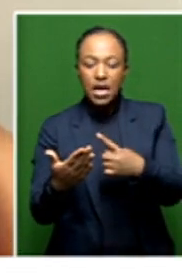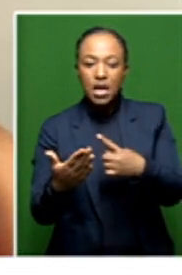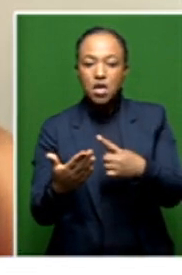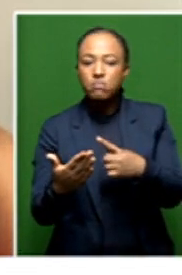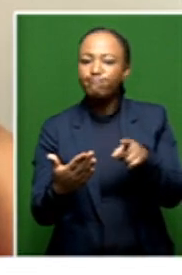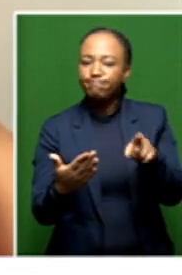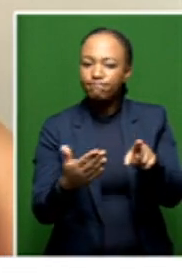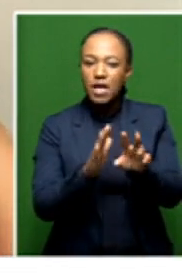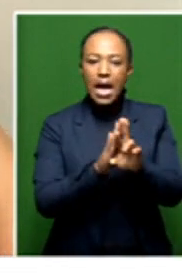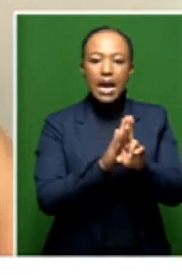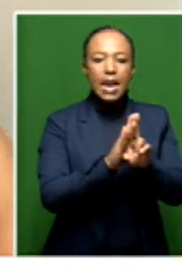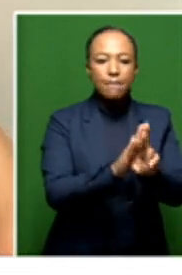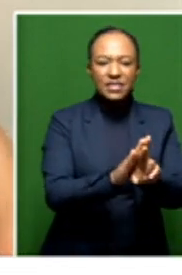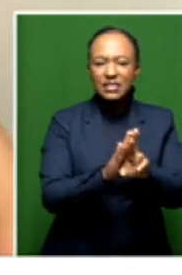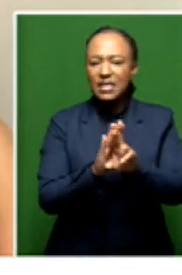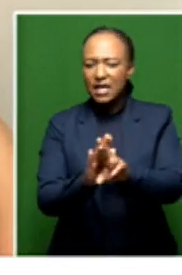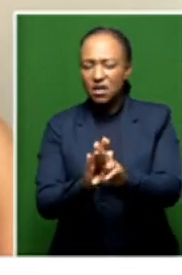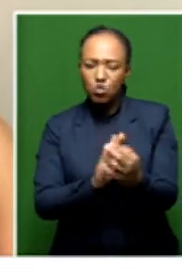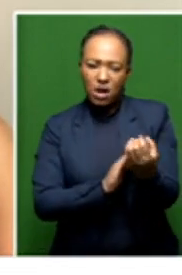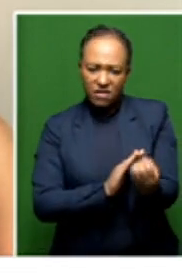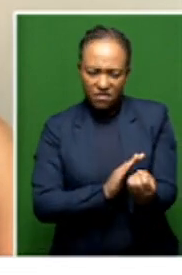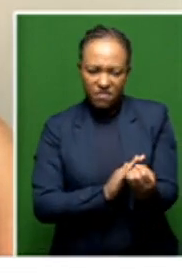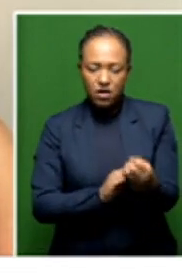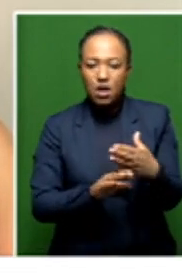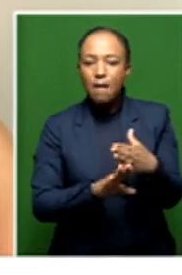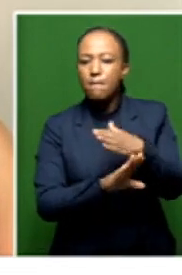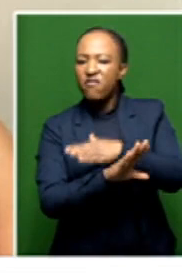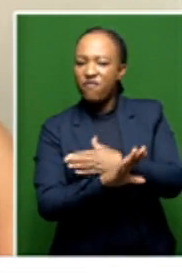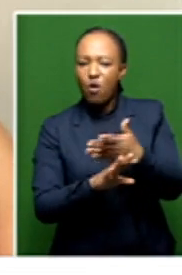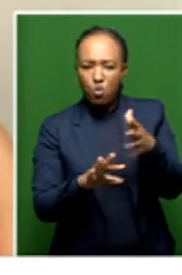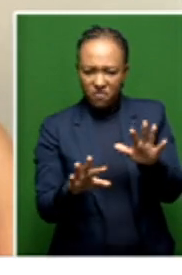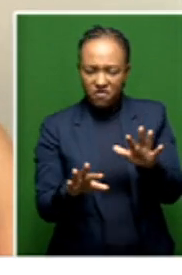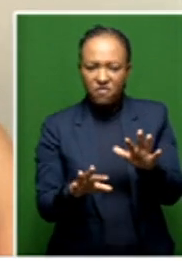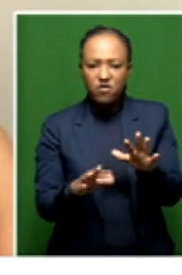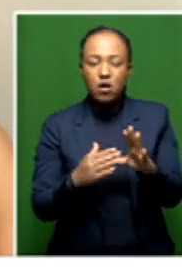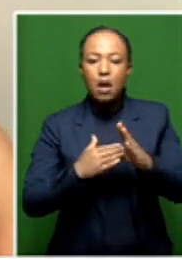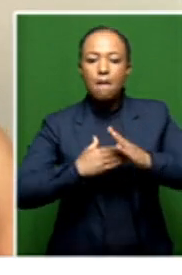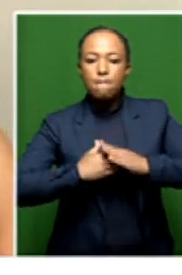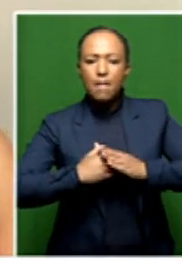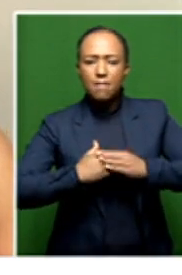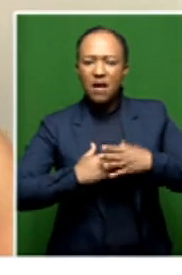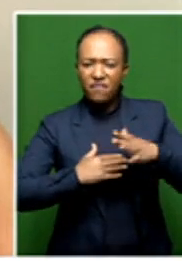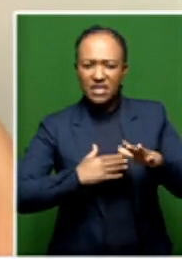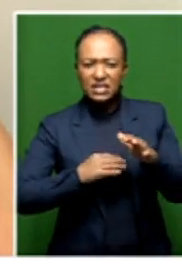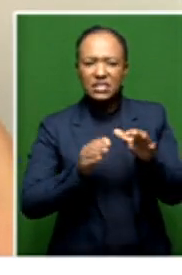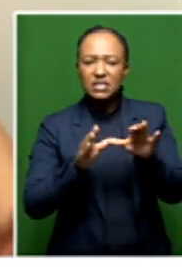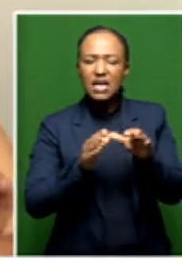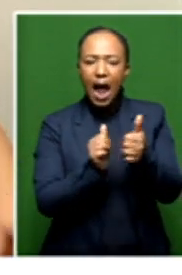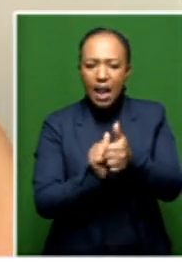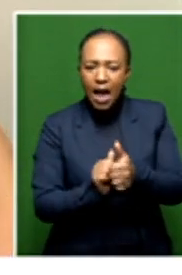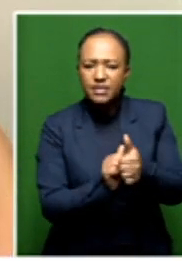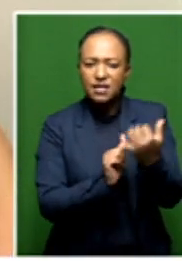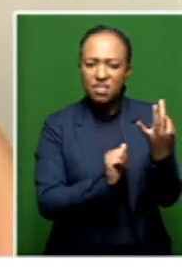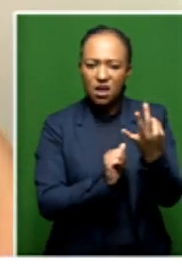you have within the tripartite alliance. Now, in the past, we had members of the tripartite alliance fighting a